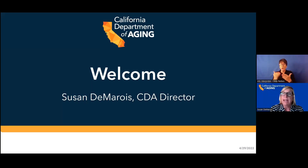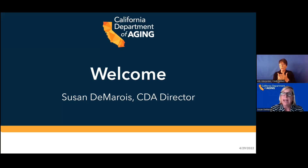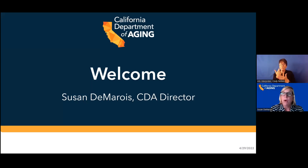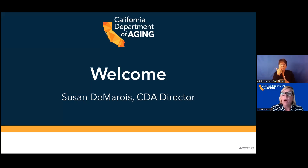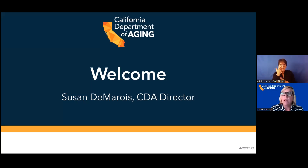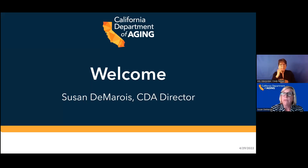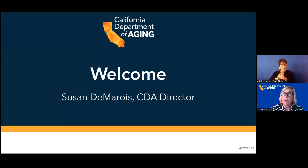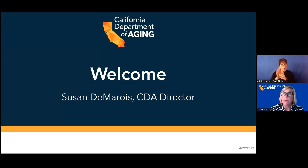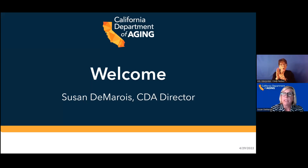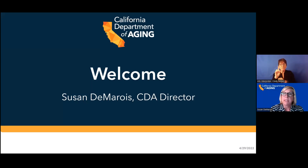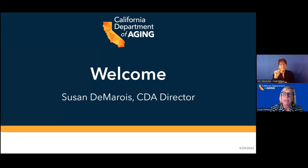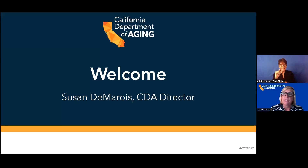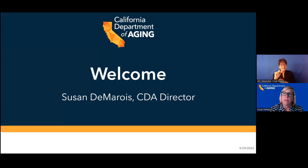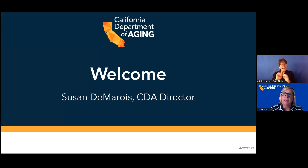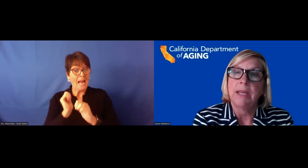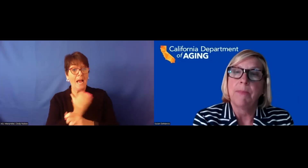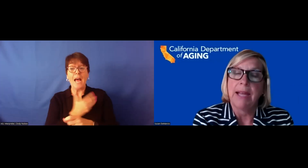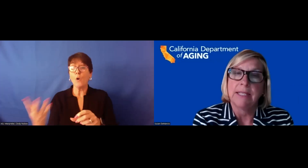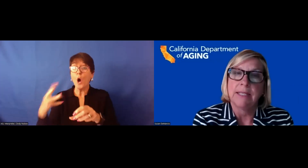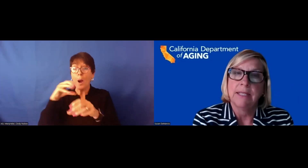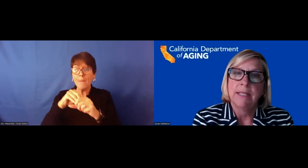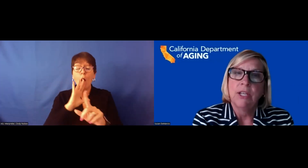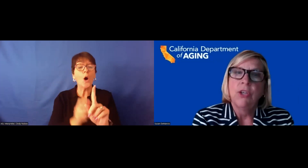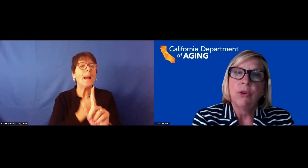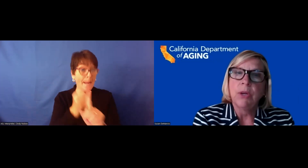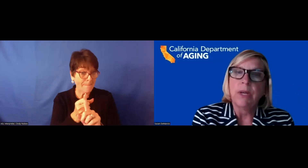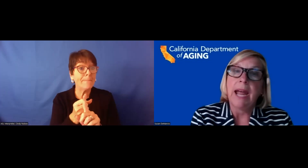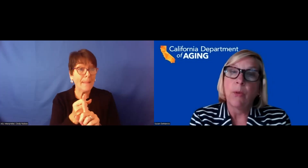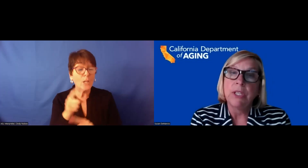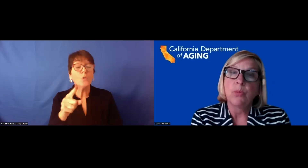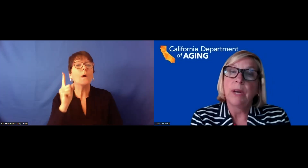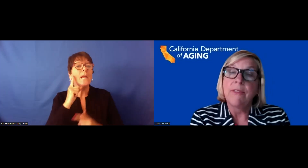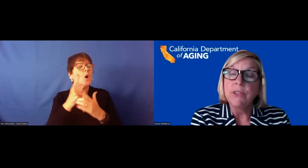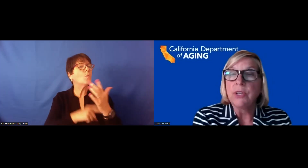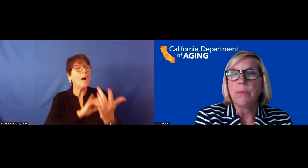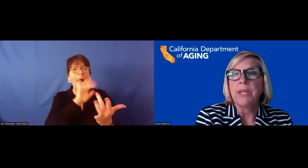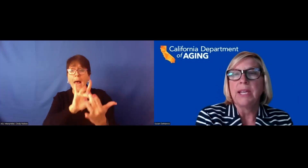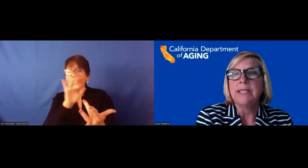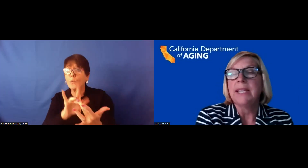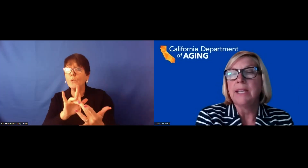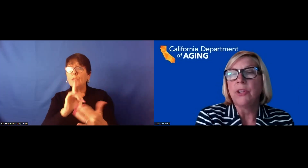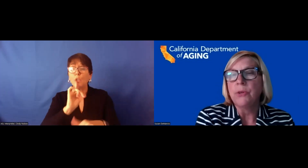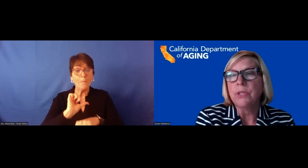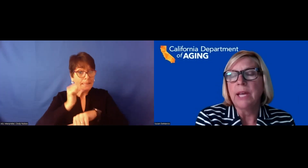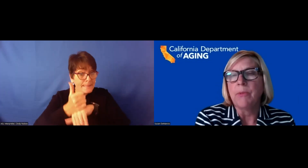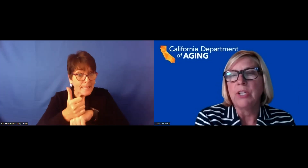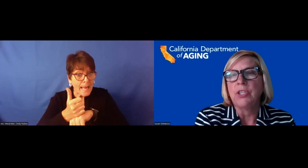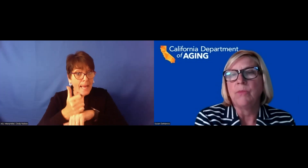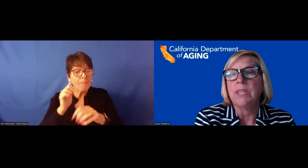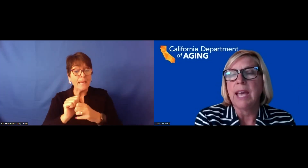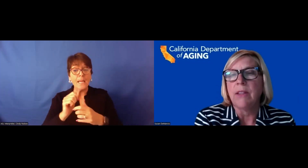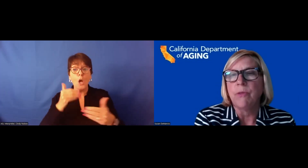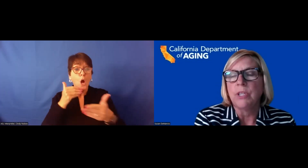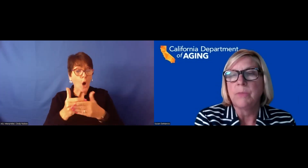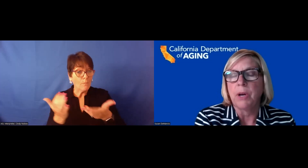data and how all of our participants are being impacted. You'll hear what outreach efforts are in place in close collaboration